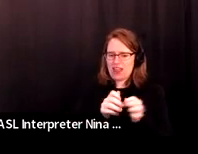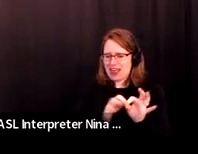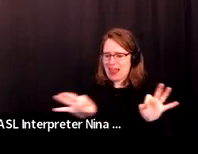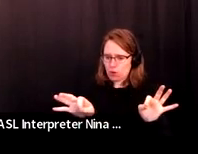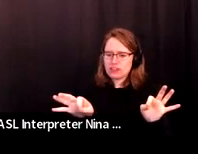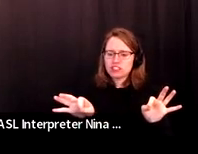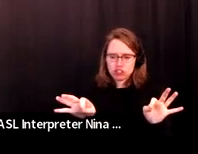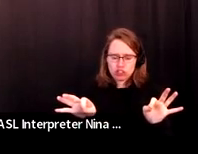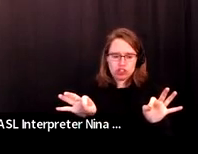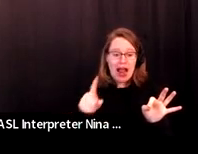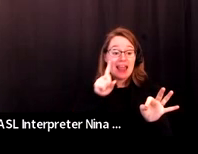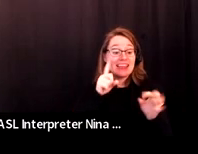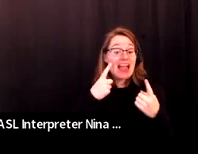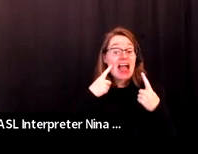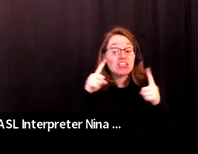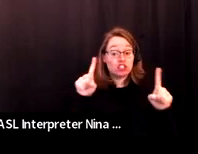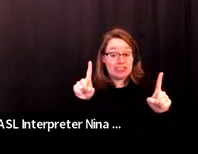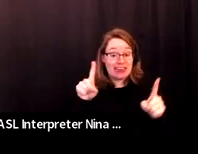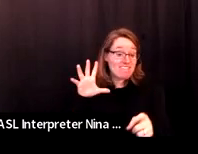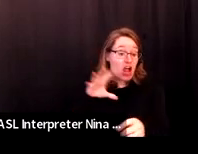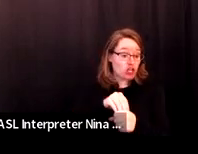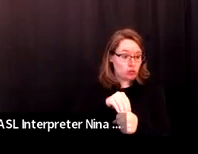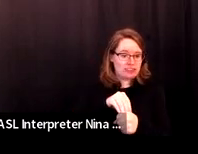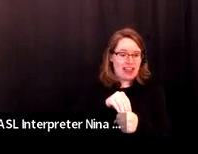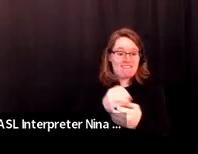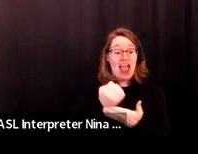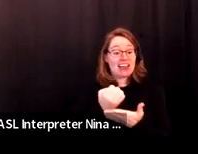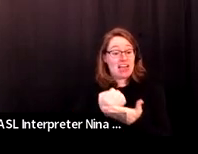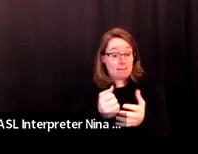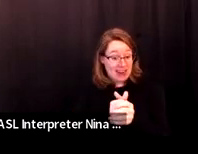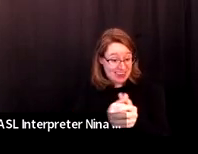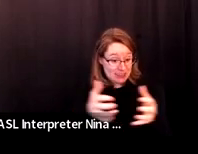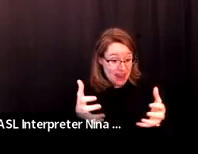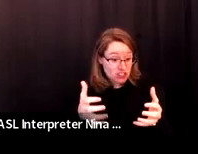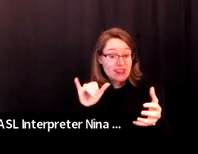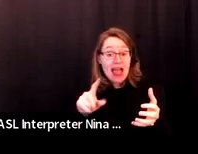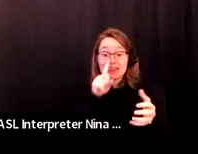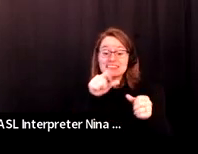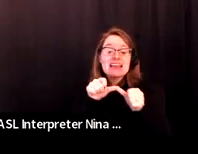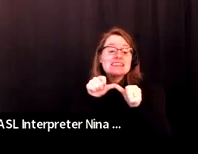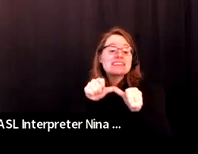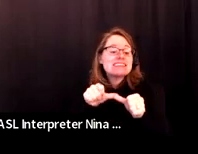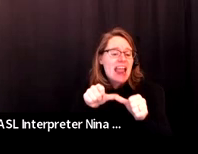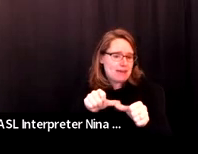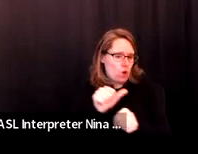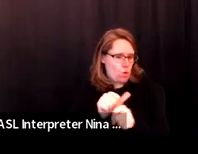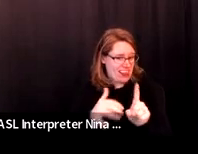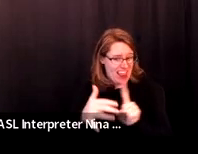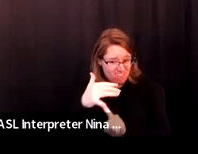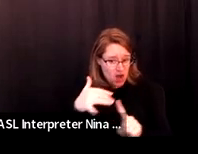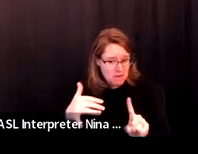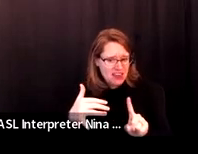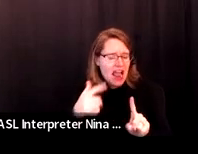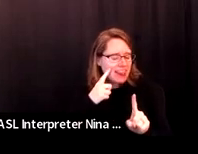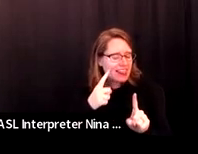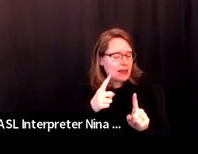achieve inclusive economic expansion in a way that is sustainable with our environment or something like that. And just,